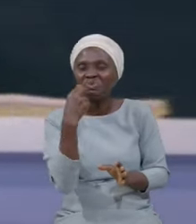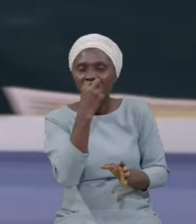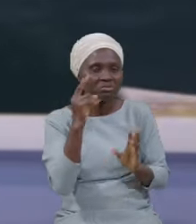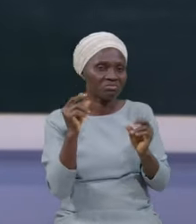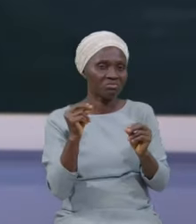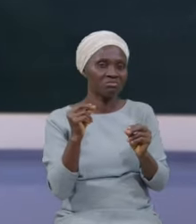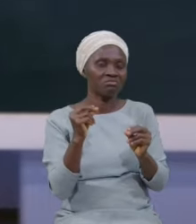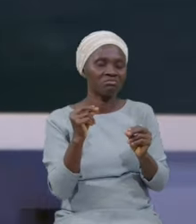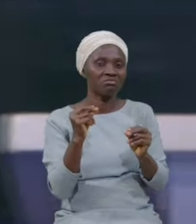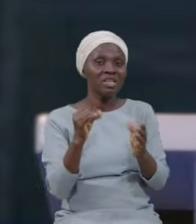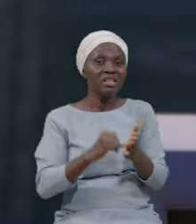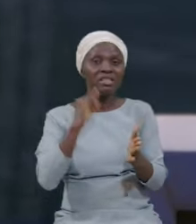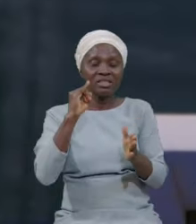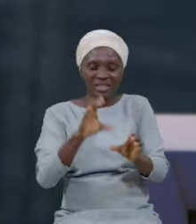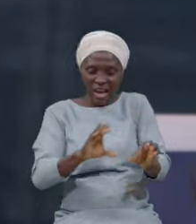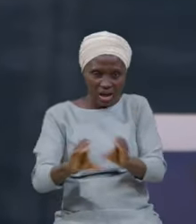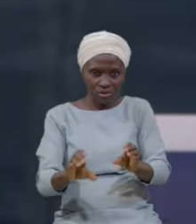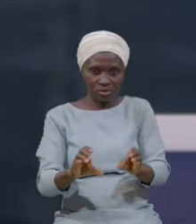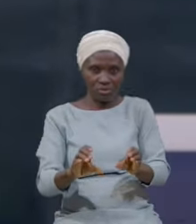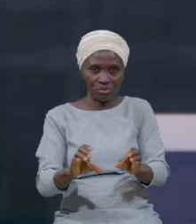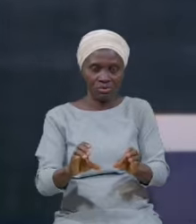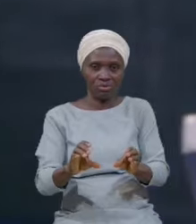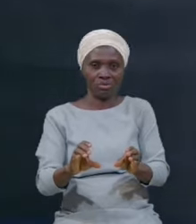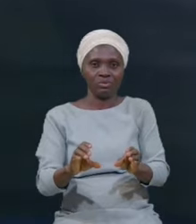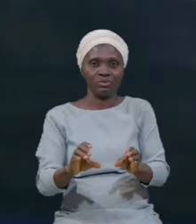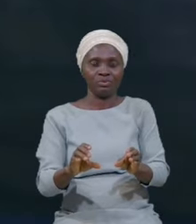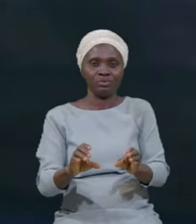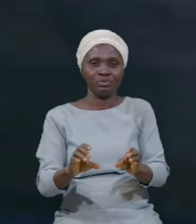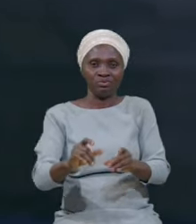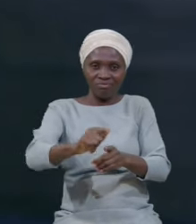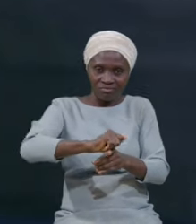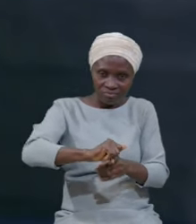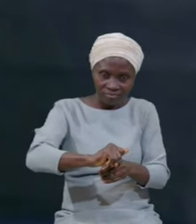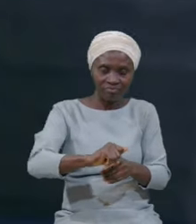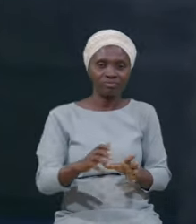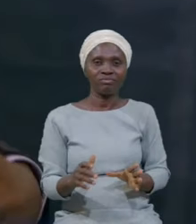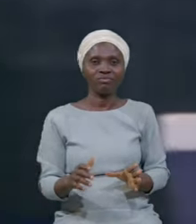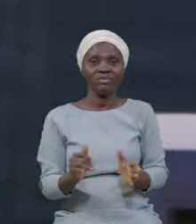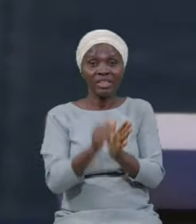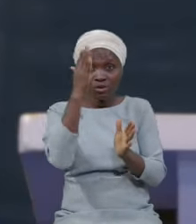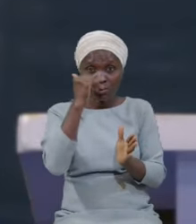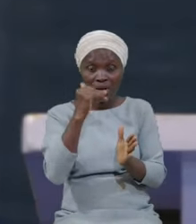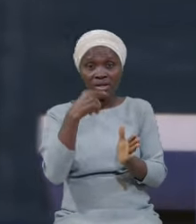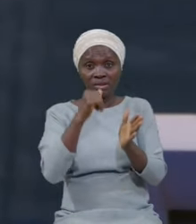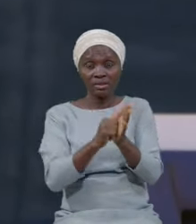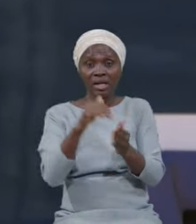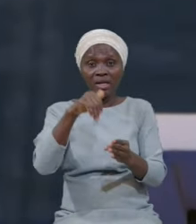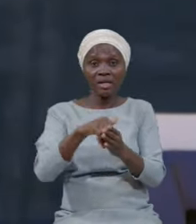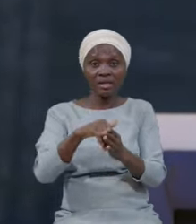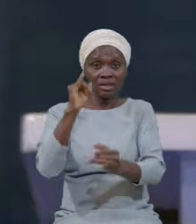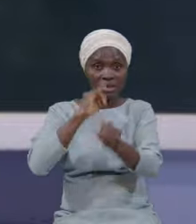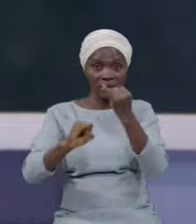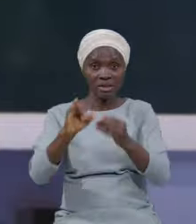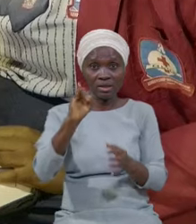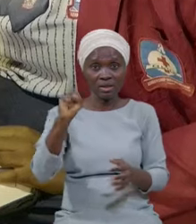in action. That's why it says in Isaiah chapter 1 verse 16,